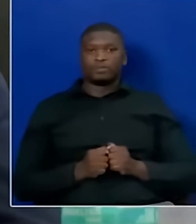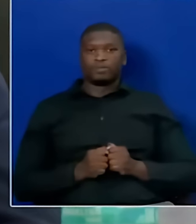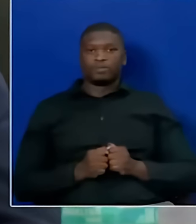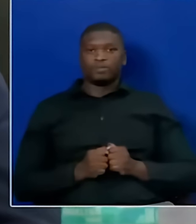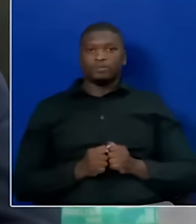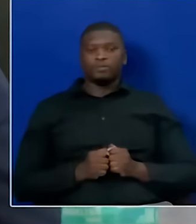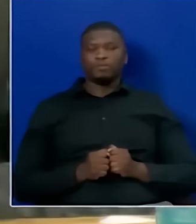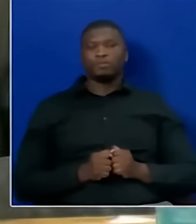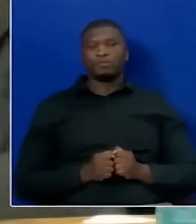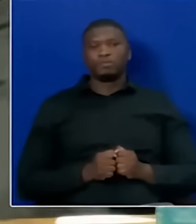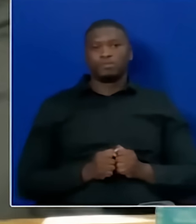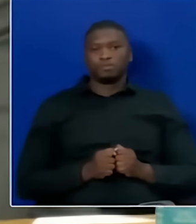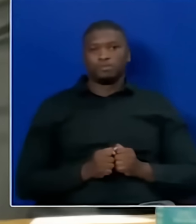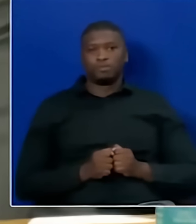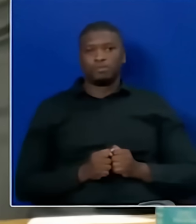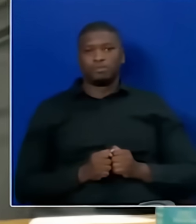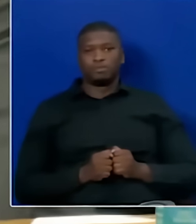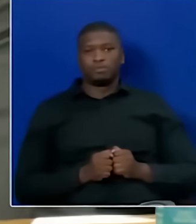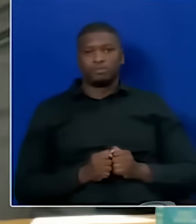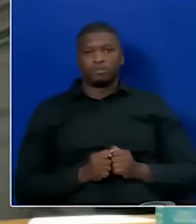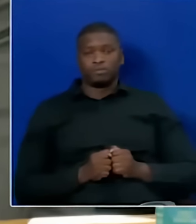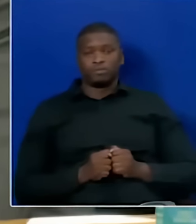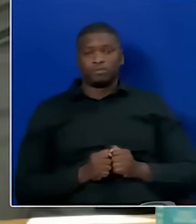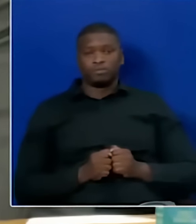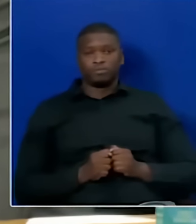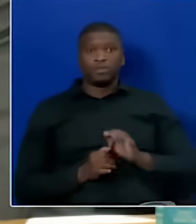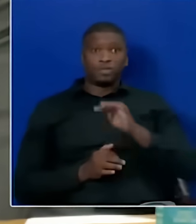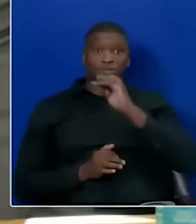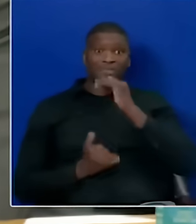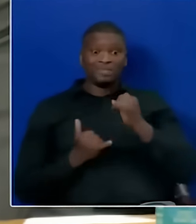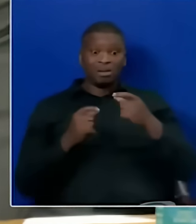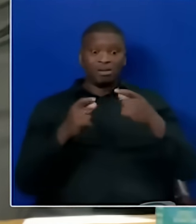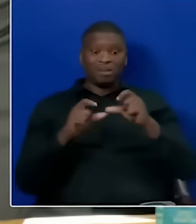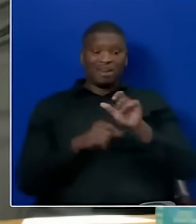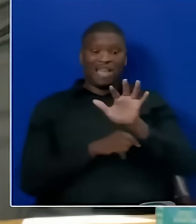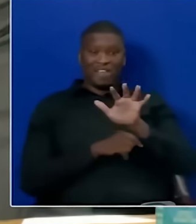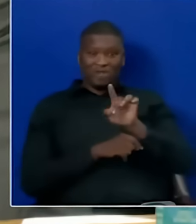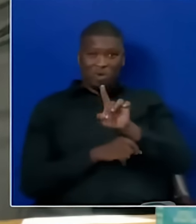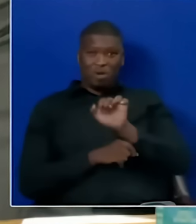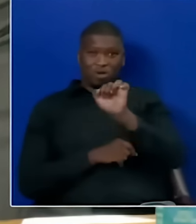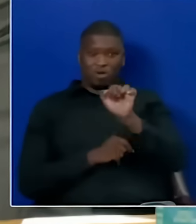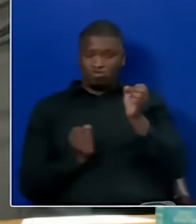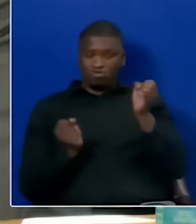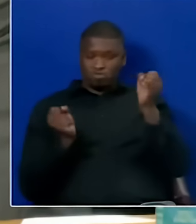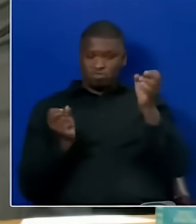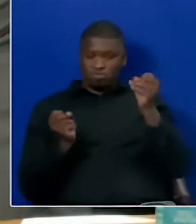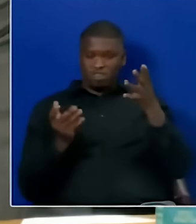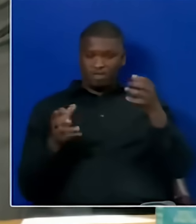So your conclusion in paragraph 51 of the statement was that the 3 weapons seized in